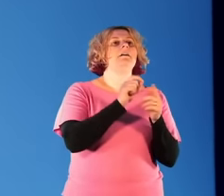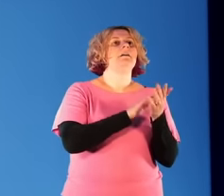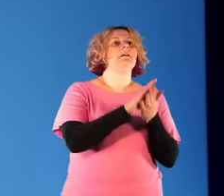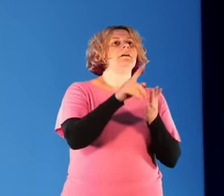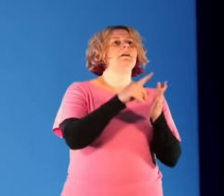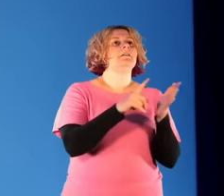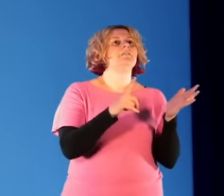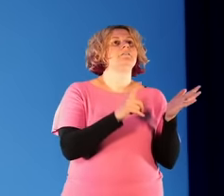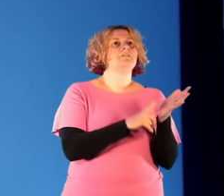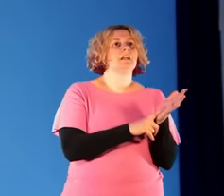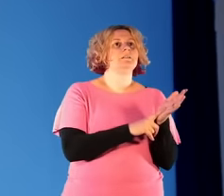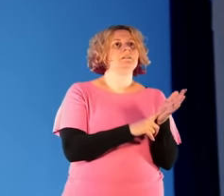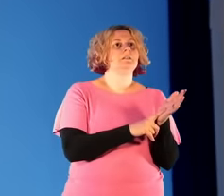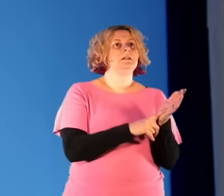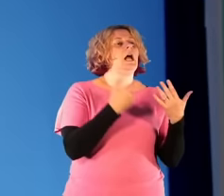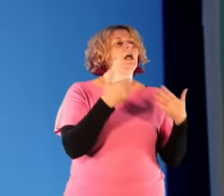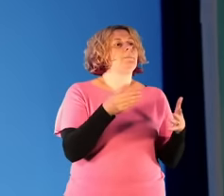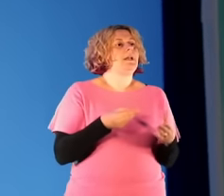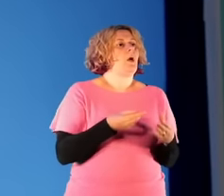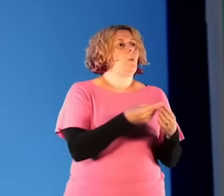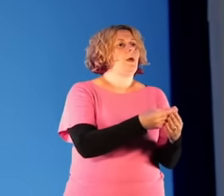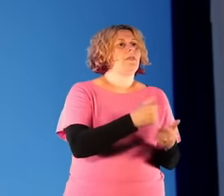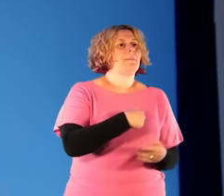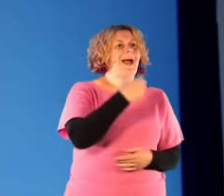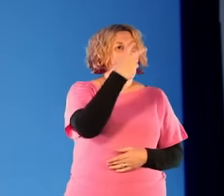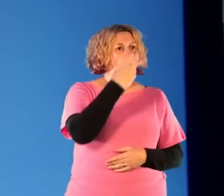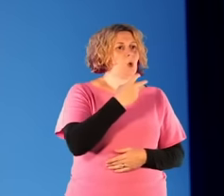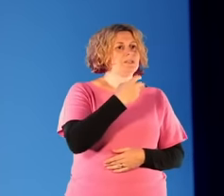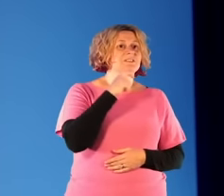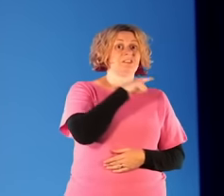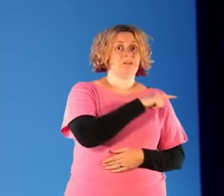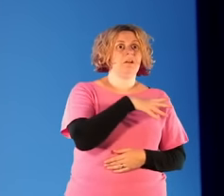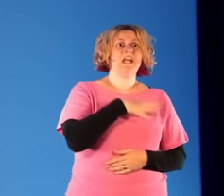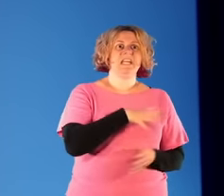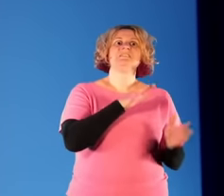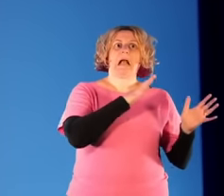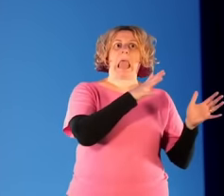He's been with my eldest son. And I think he needs a round of applause for that.